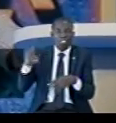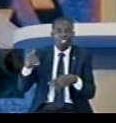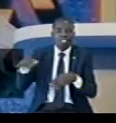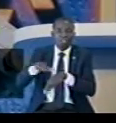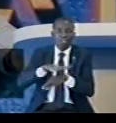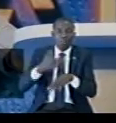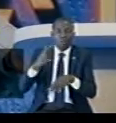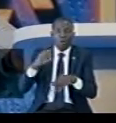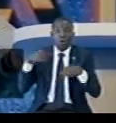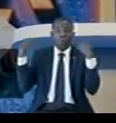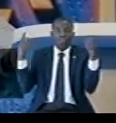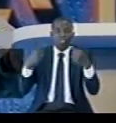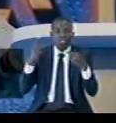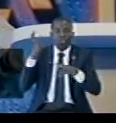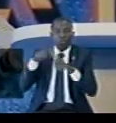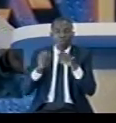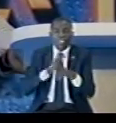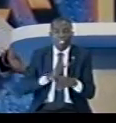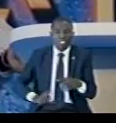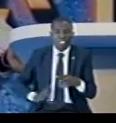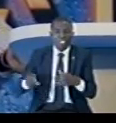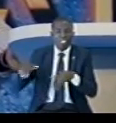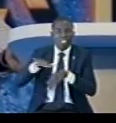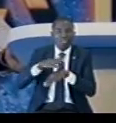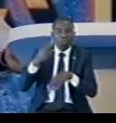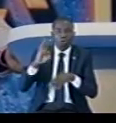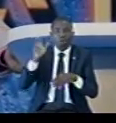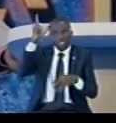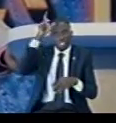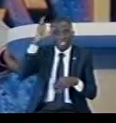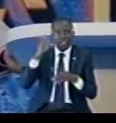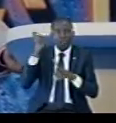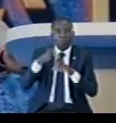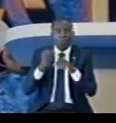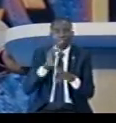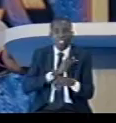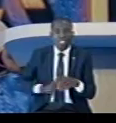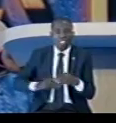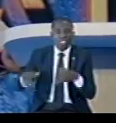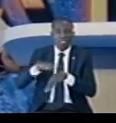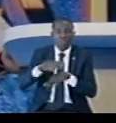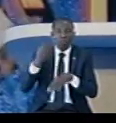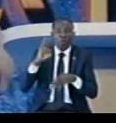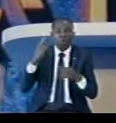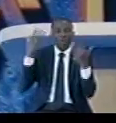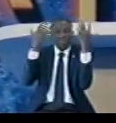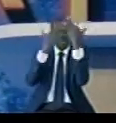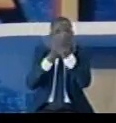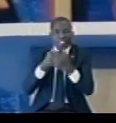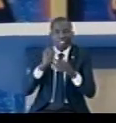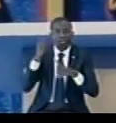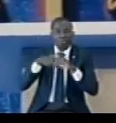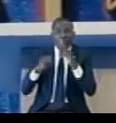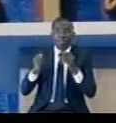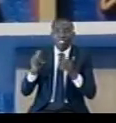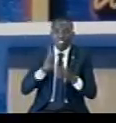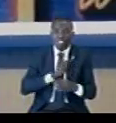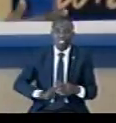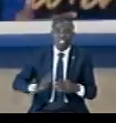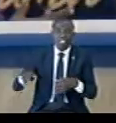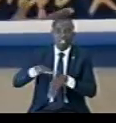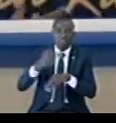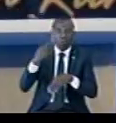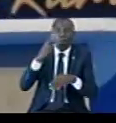sin, from the kingdom of Satan, from the kingdom of darkness, from the kingdom